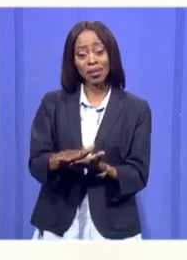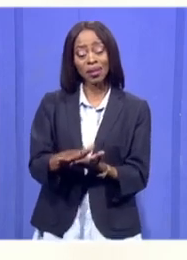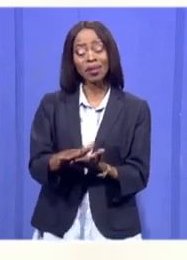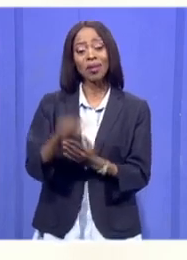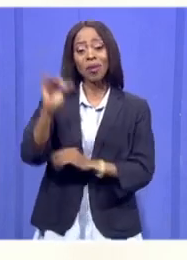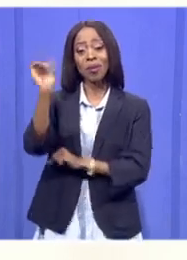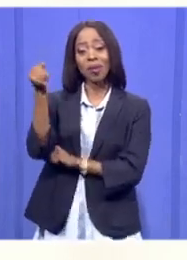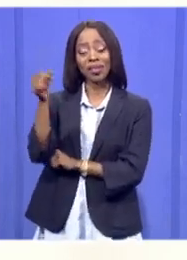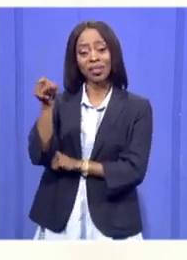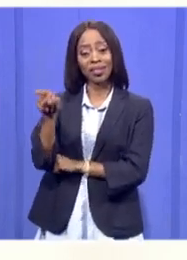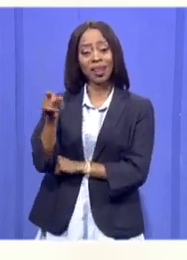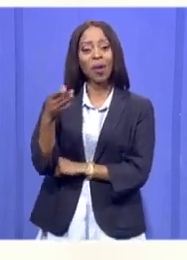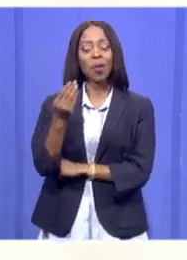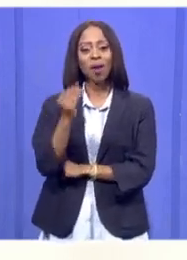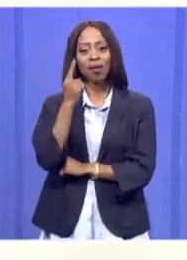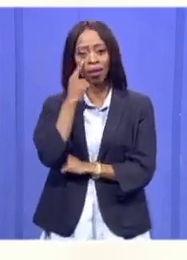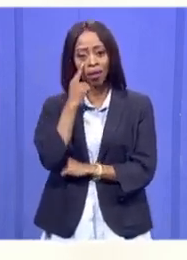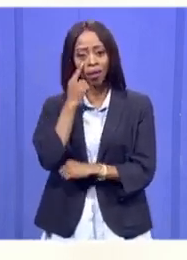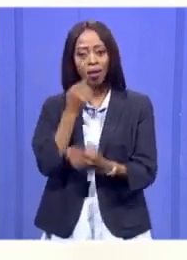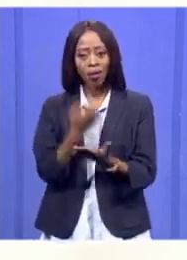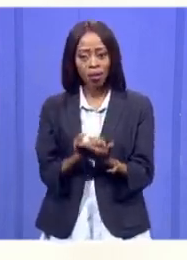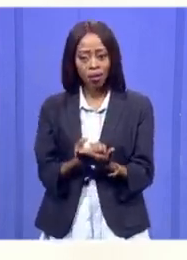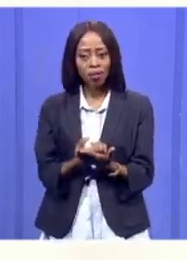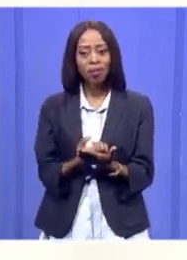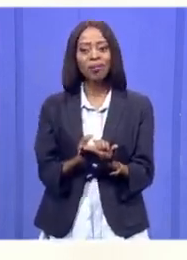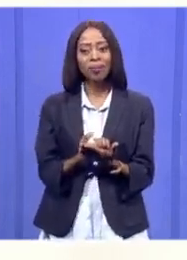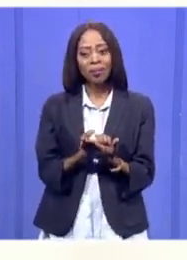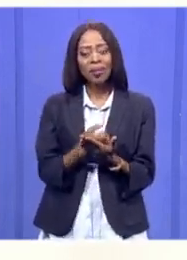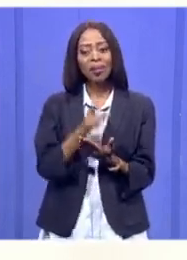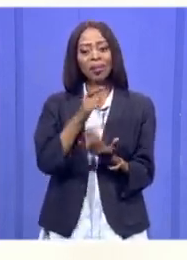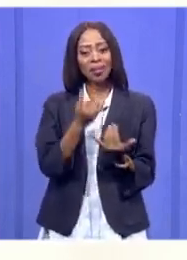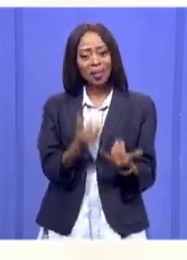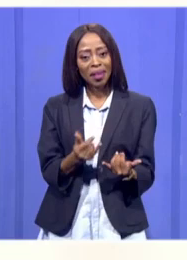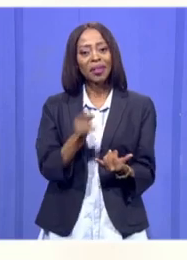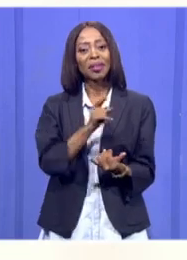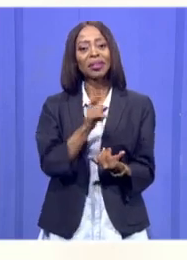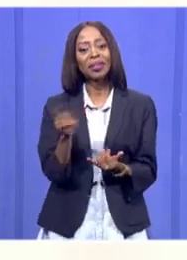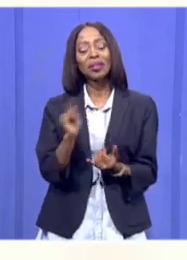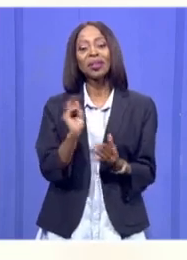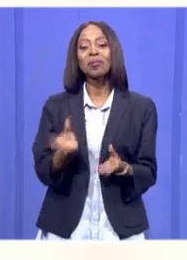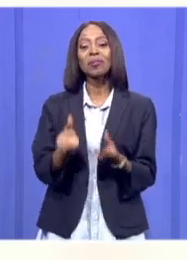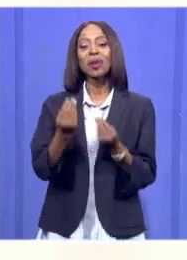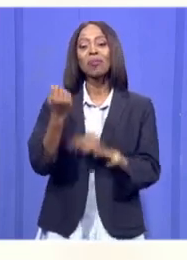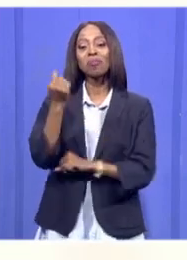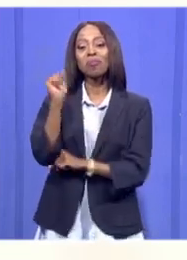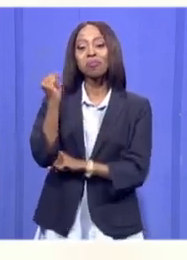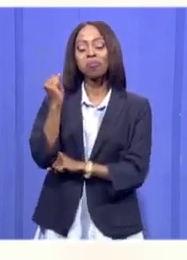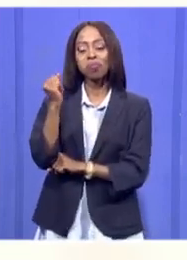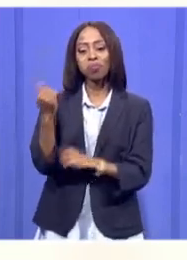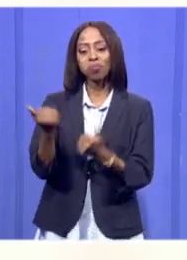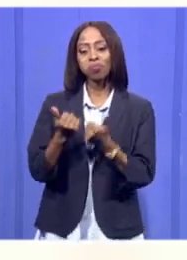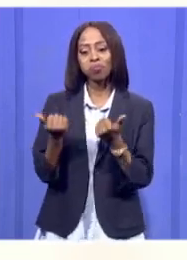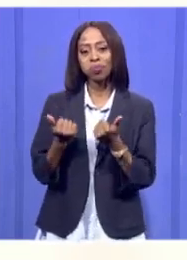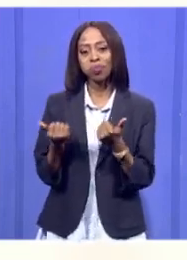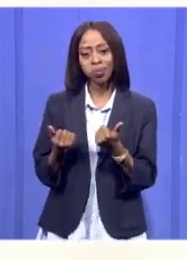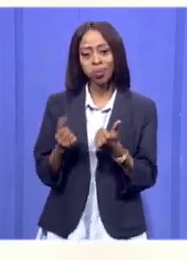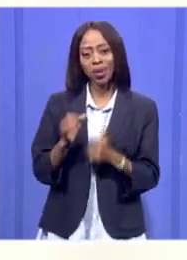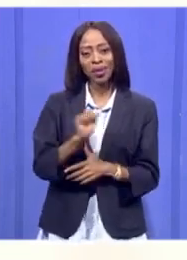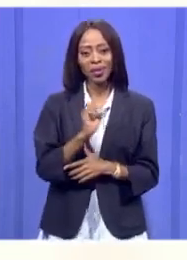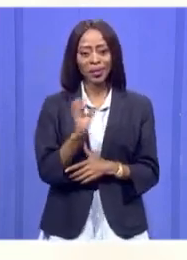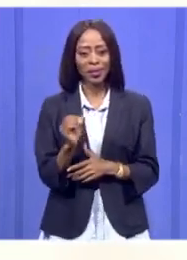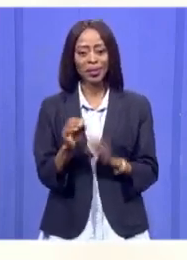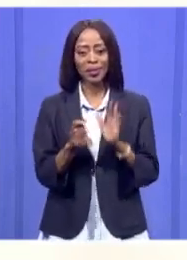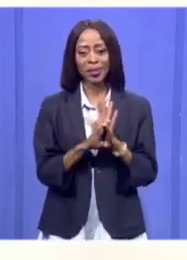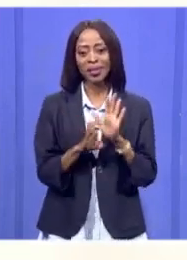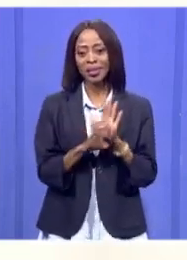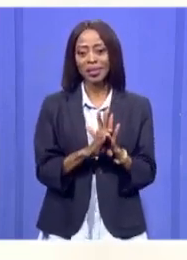now, we now have evidence that we have now procured the equipment. So say, for instance,